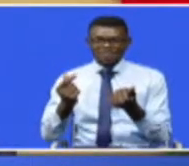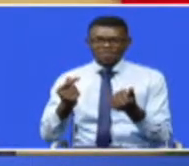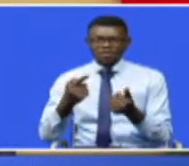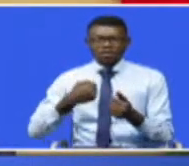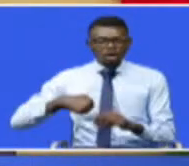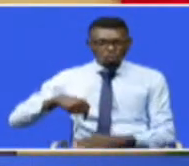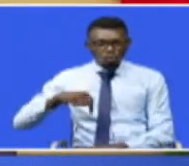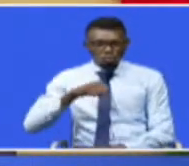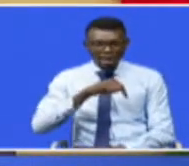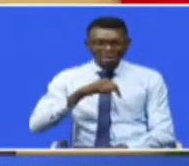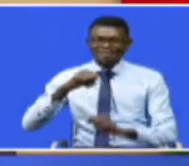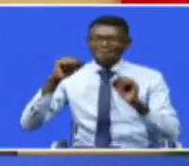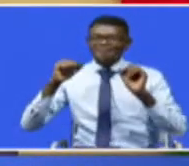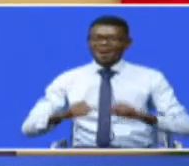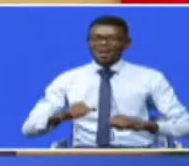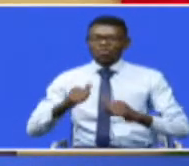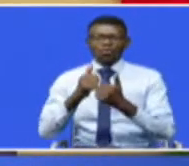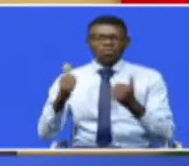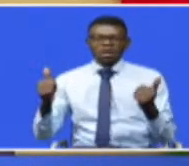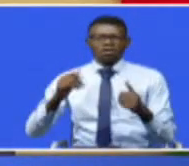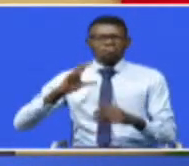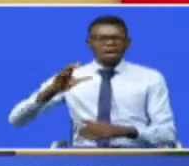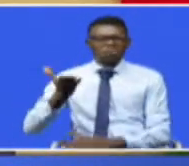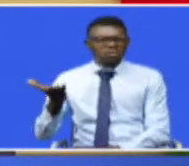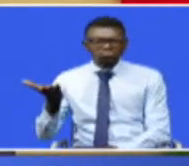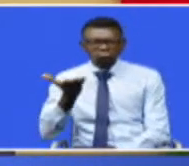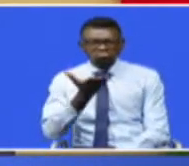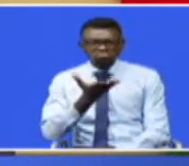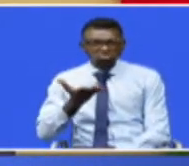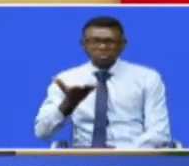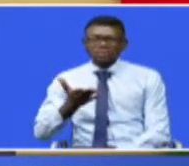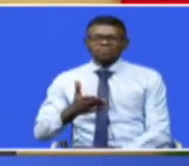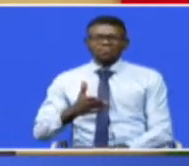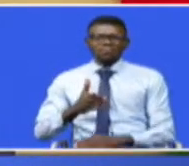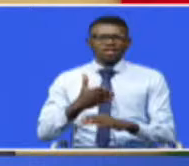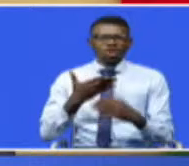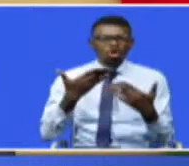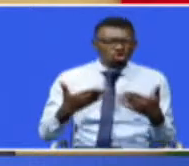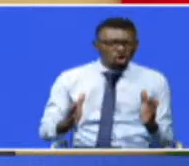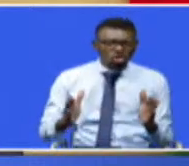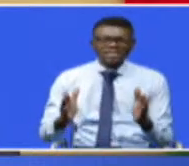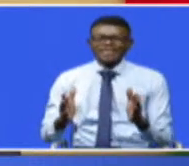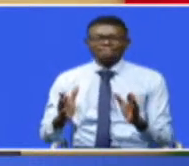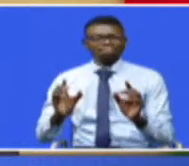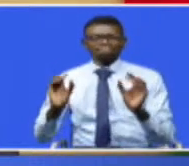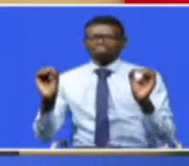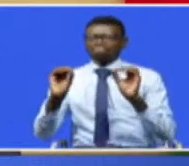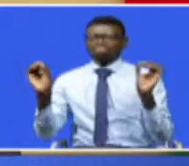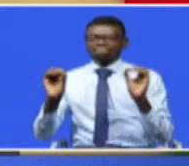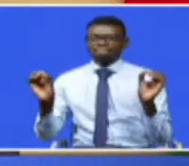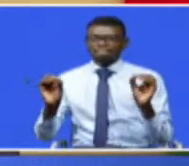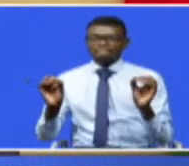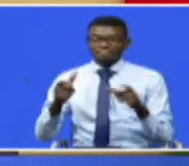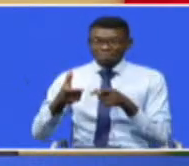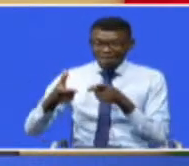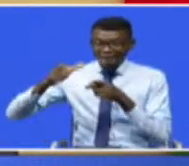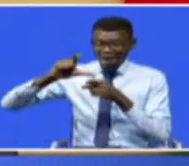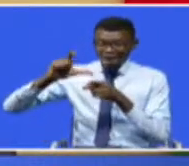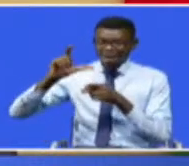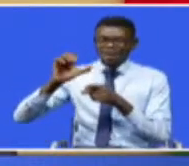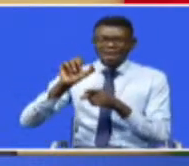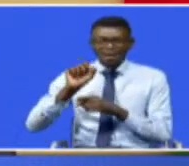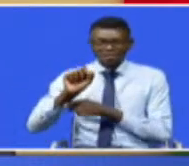in principle that no county should be affected in either way, either in gaining or losing in this financial year. This additional of